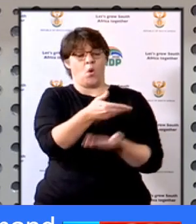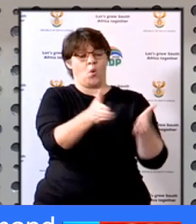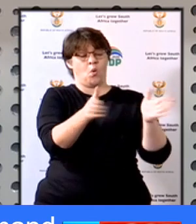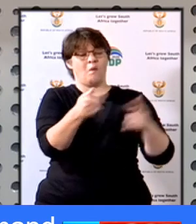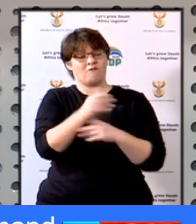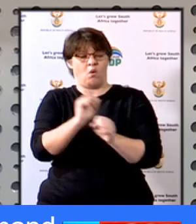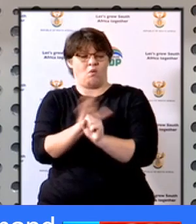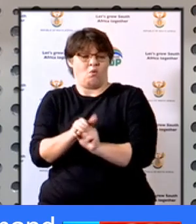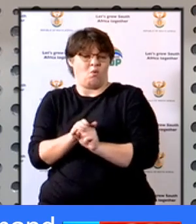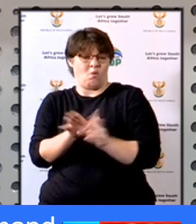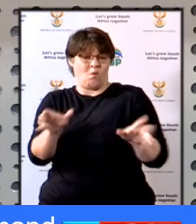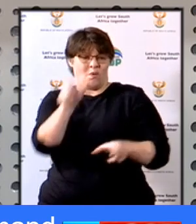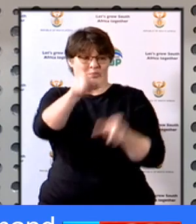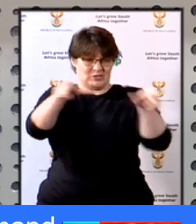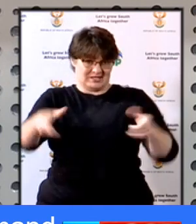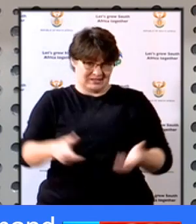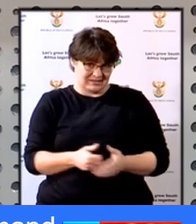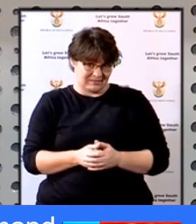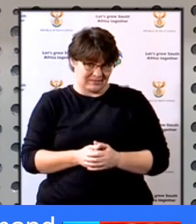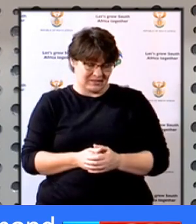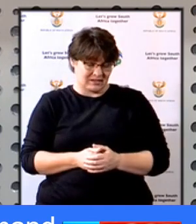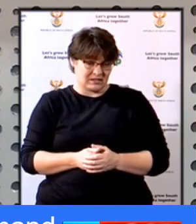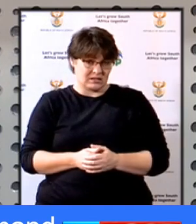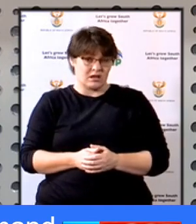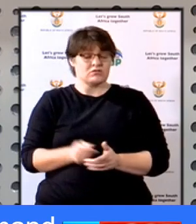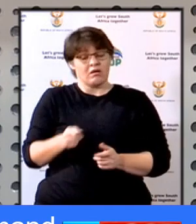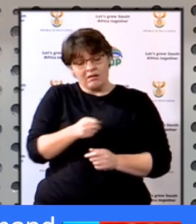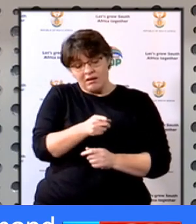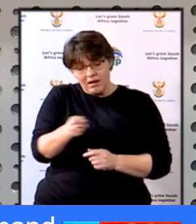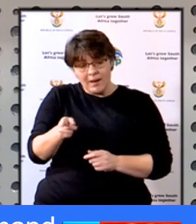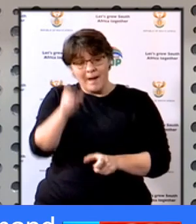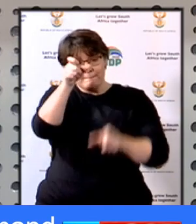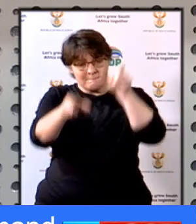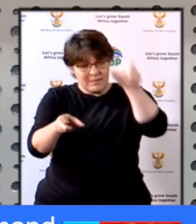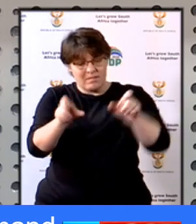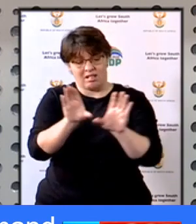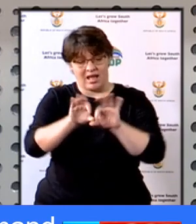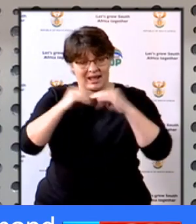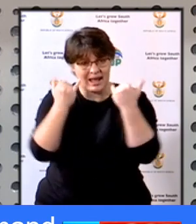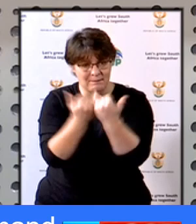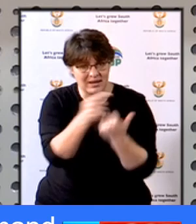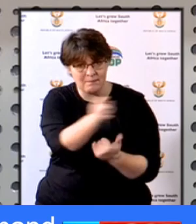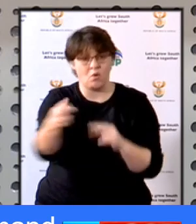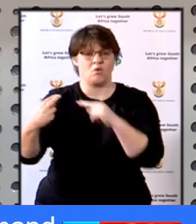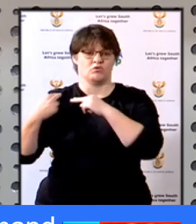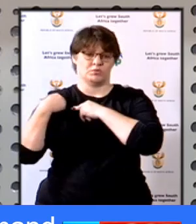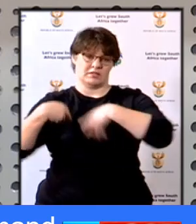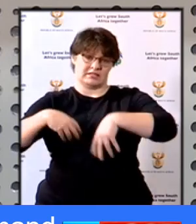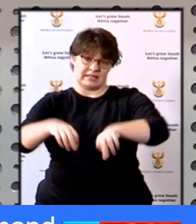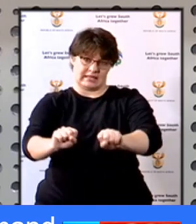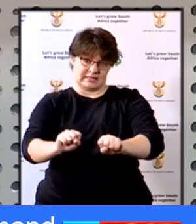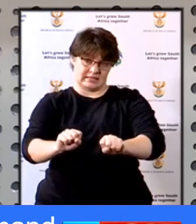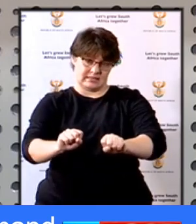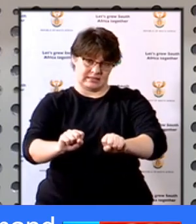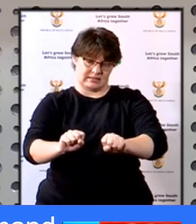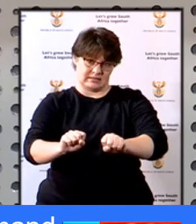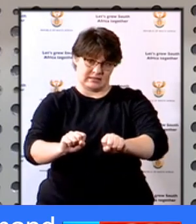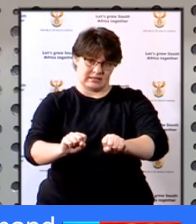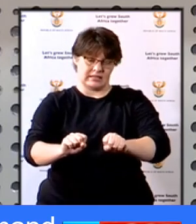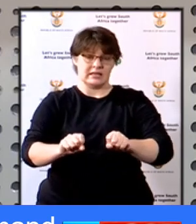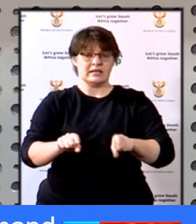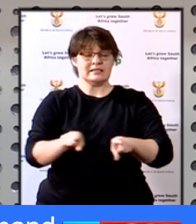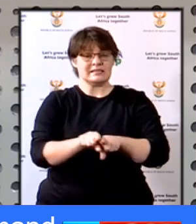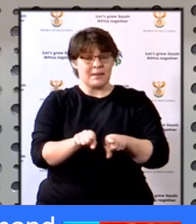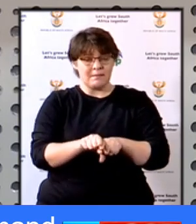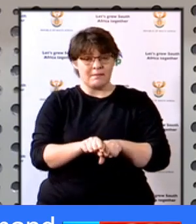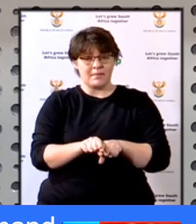And that's why the more responsibly we can get the industry to act, and the lower